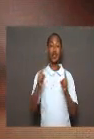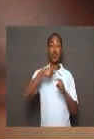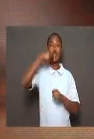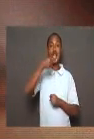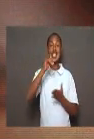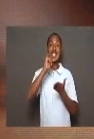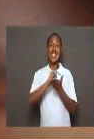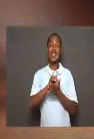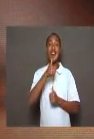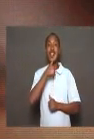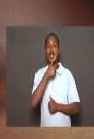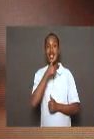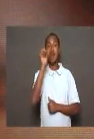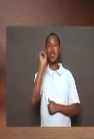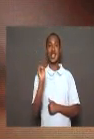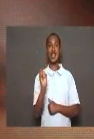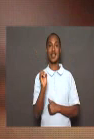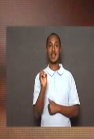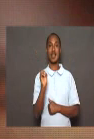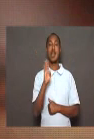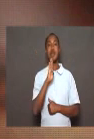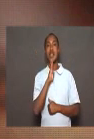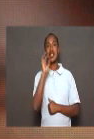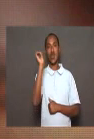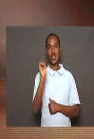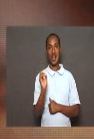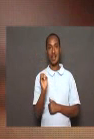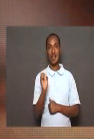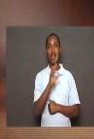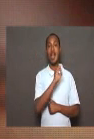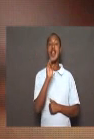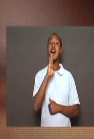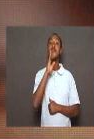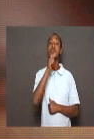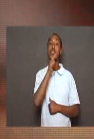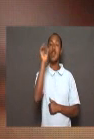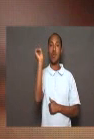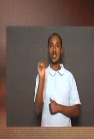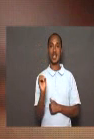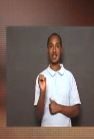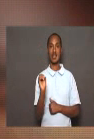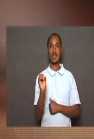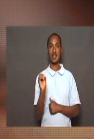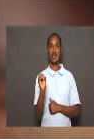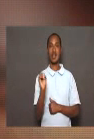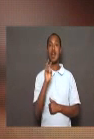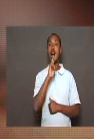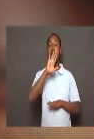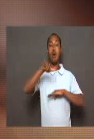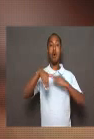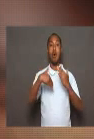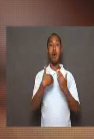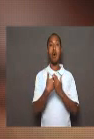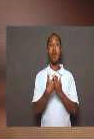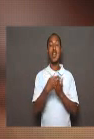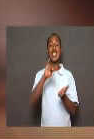say that acidic oxides, basic oxides, and amphoteric oxides are